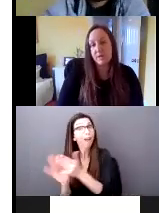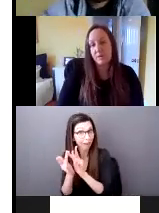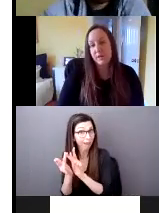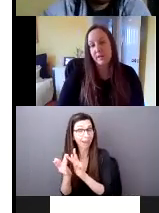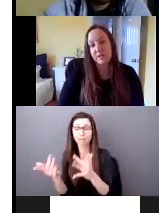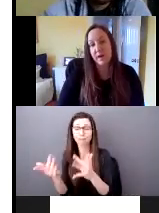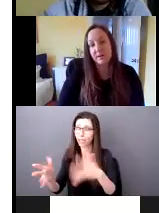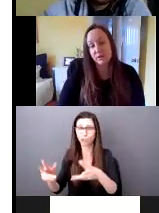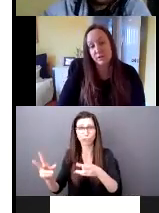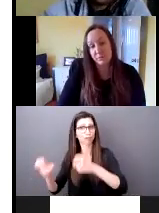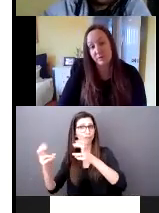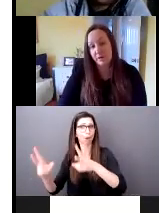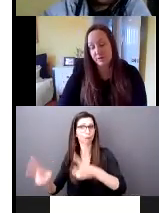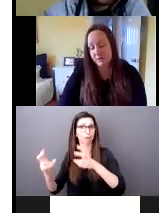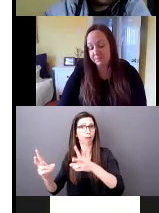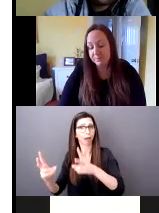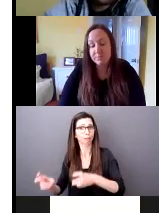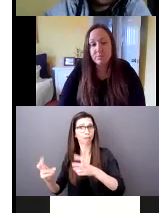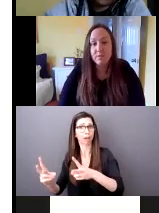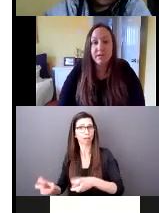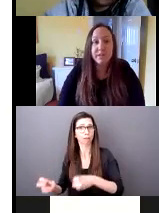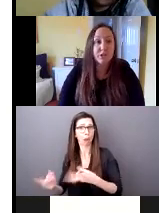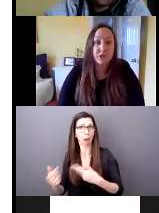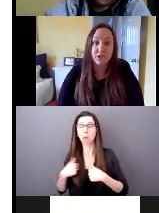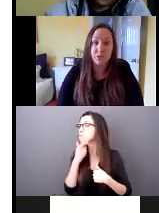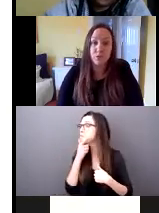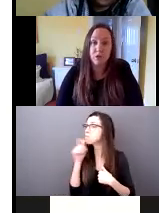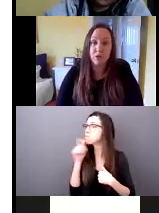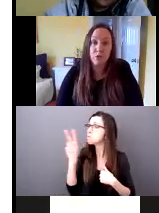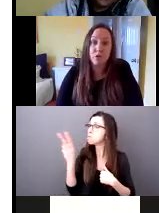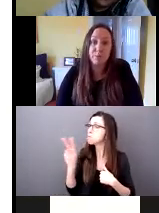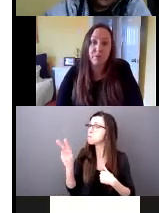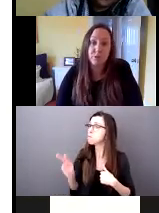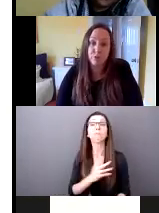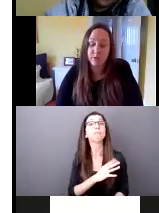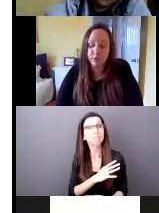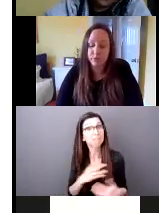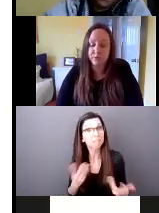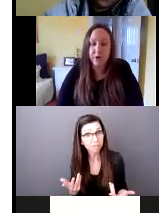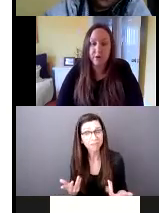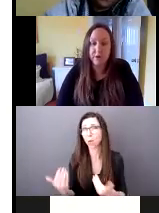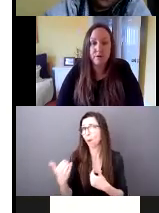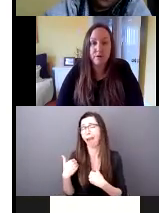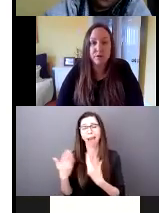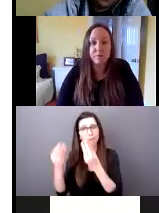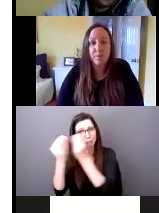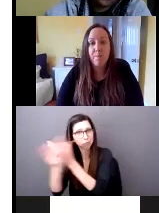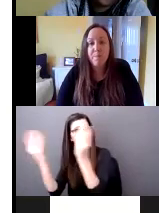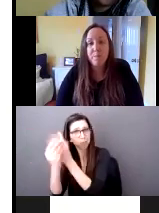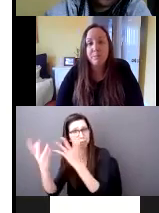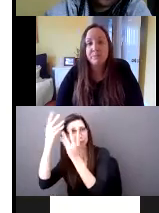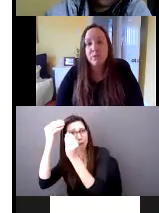of those can be linked back to service providers, in addition to local and provincial resources for caregivers.